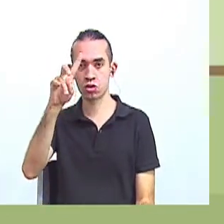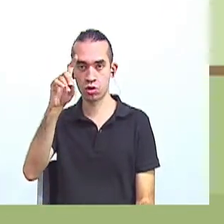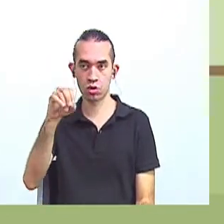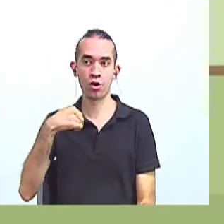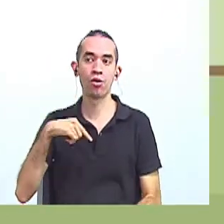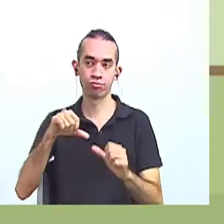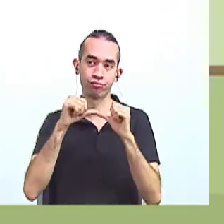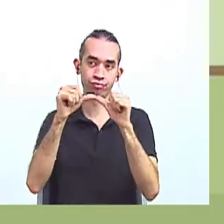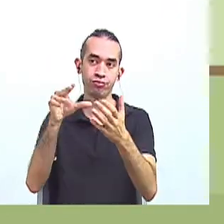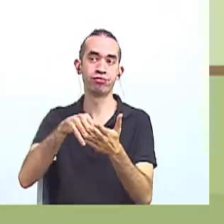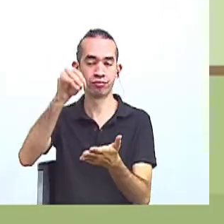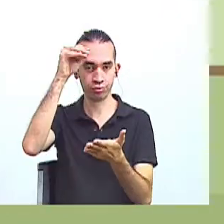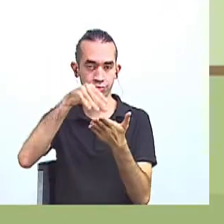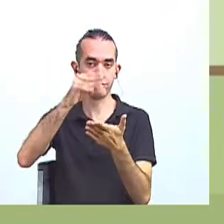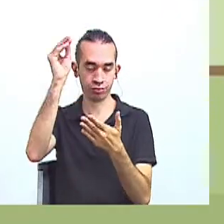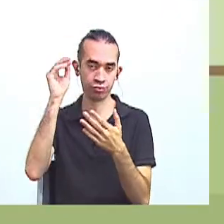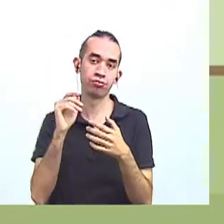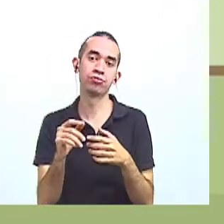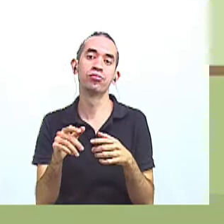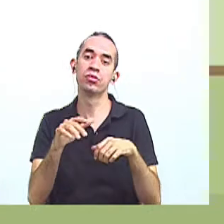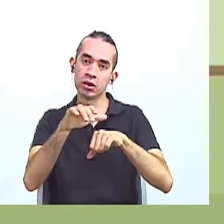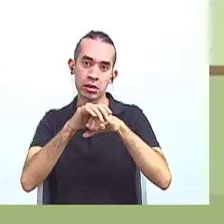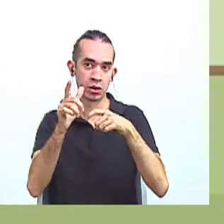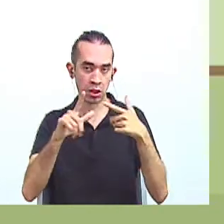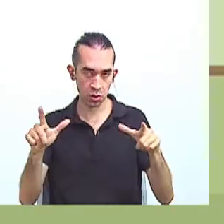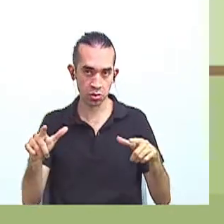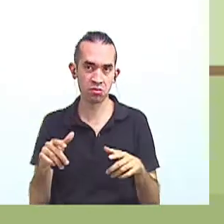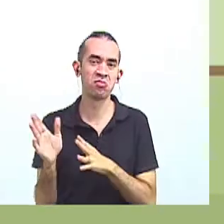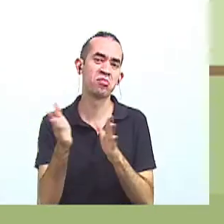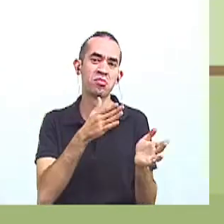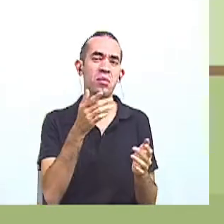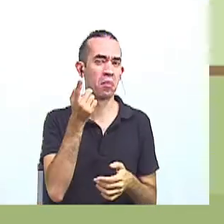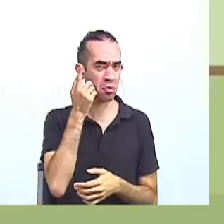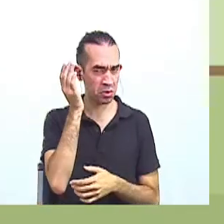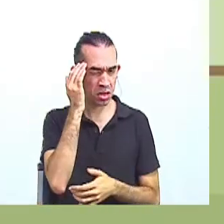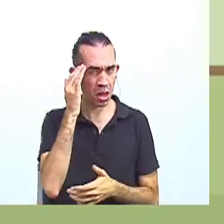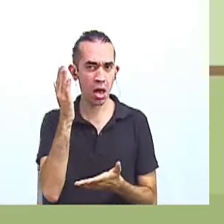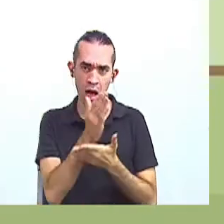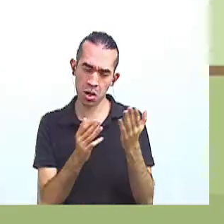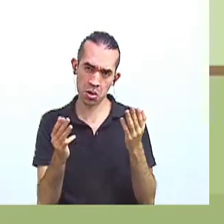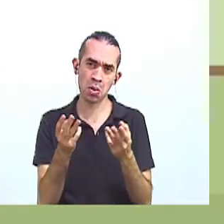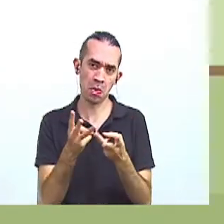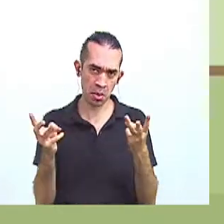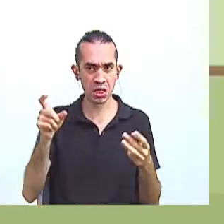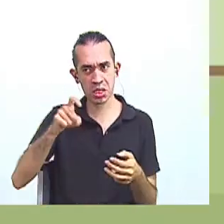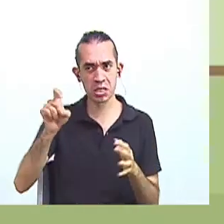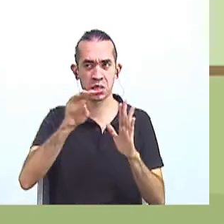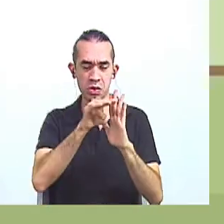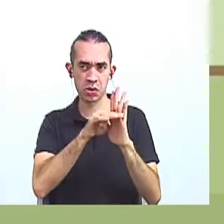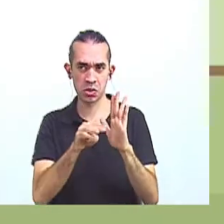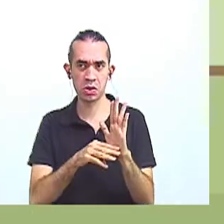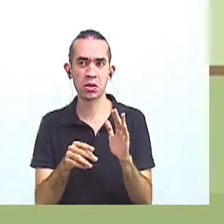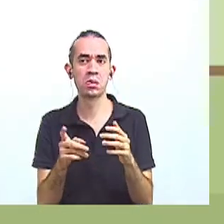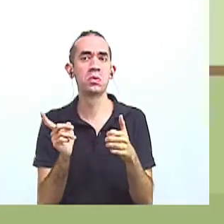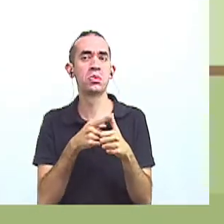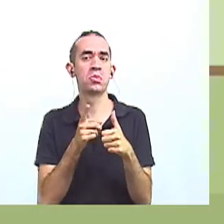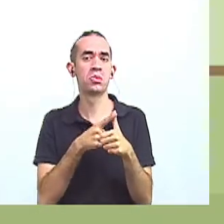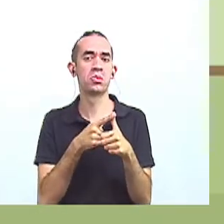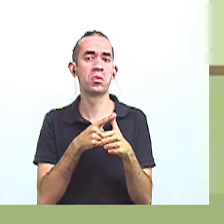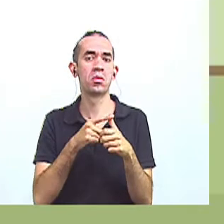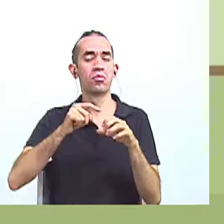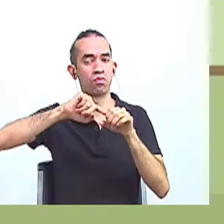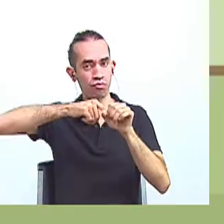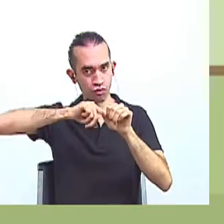So before we begin, what are the materials that we're going to need for today's class? We're going to need a